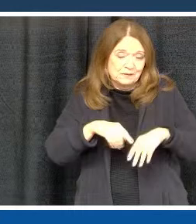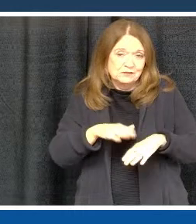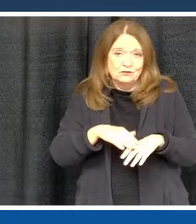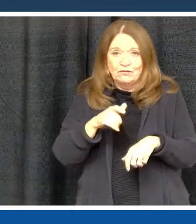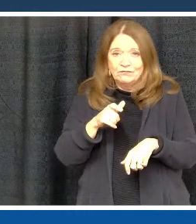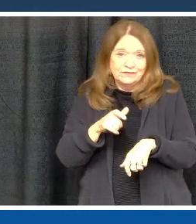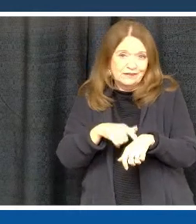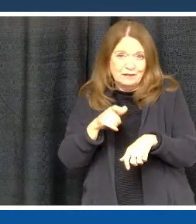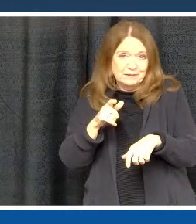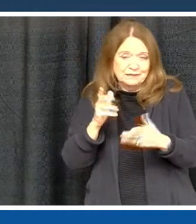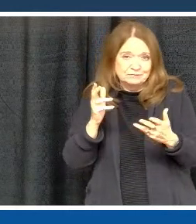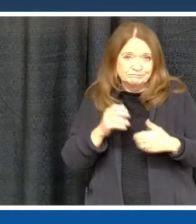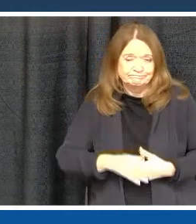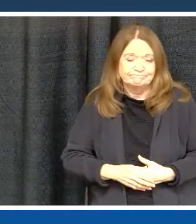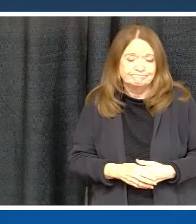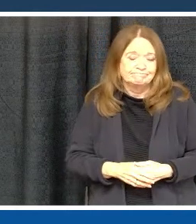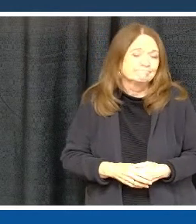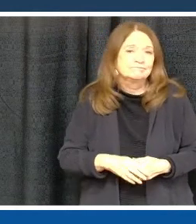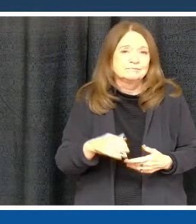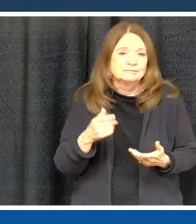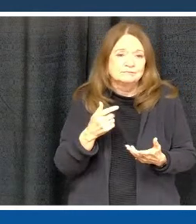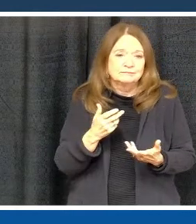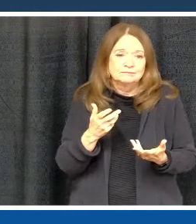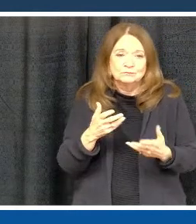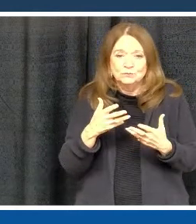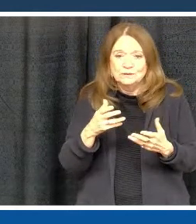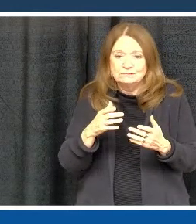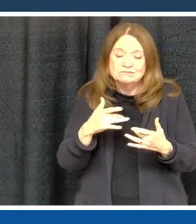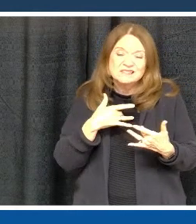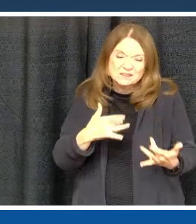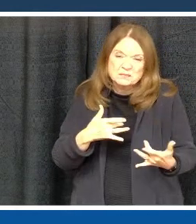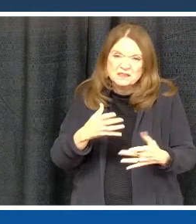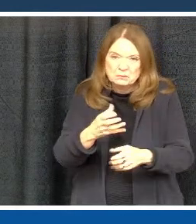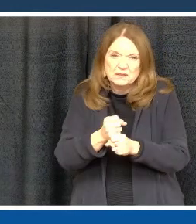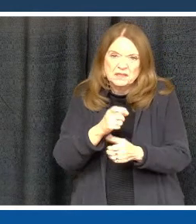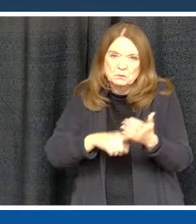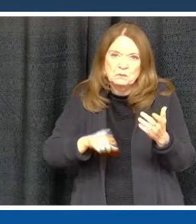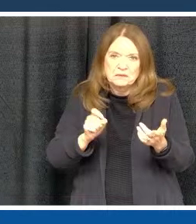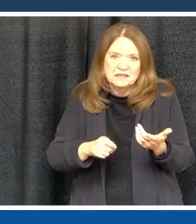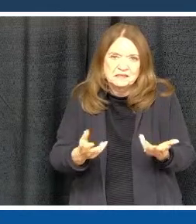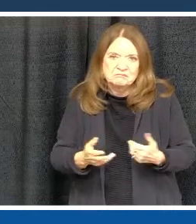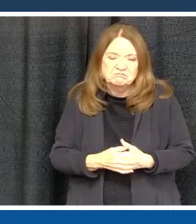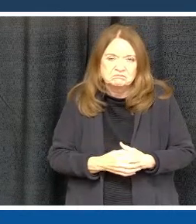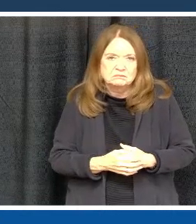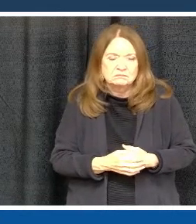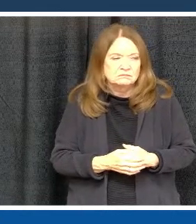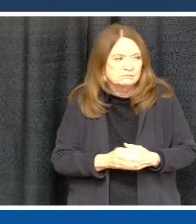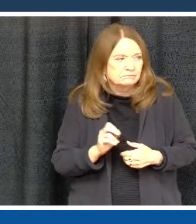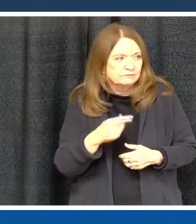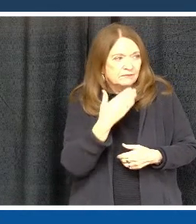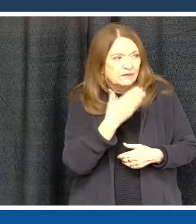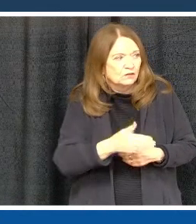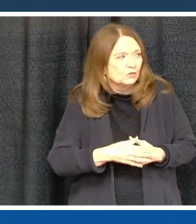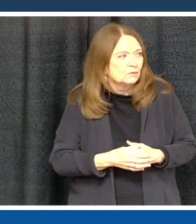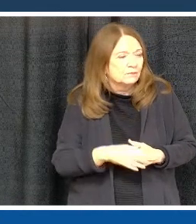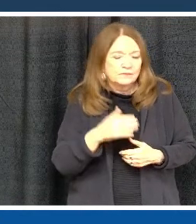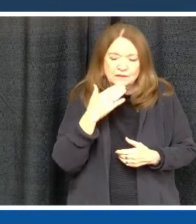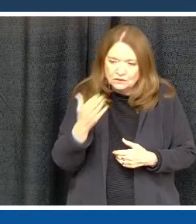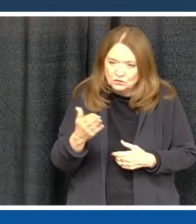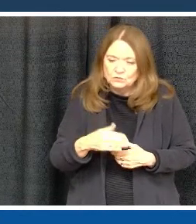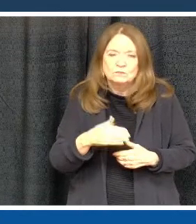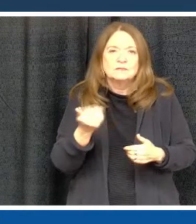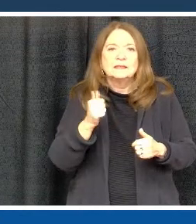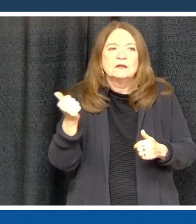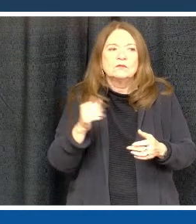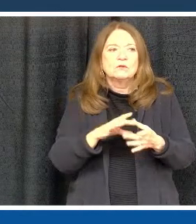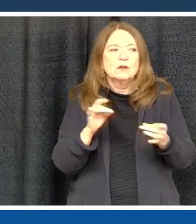everything. But, you know, we typically get what we need during the site plan process. Thank you. Thank you. Any other comment or